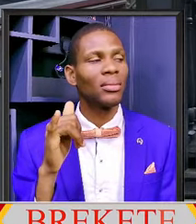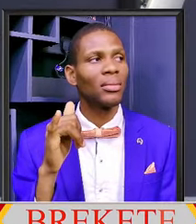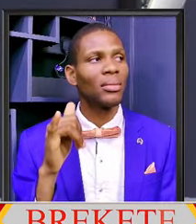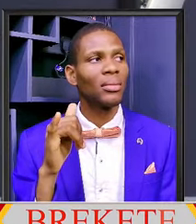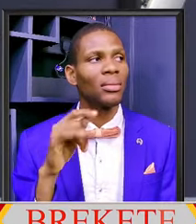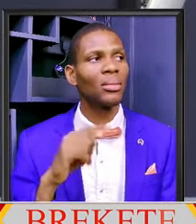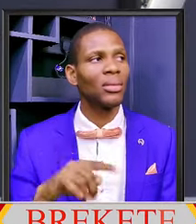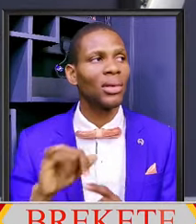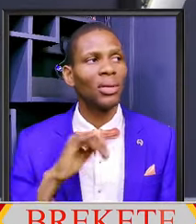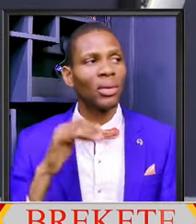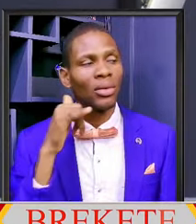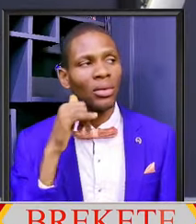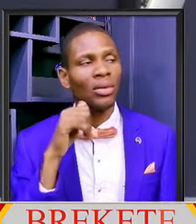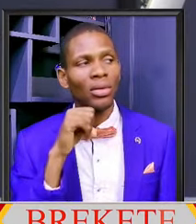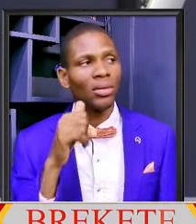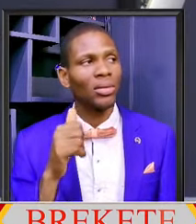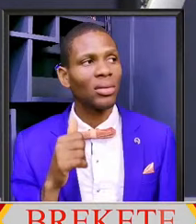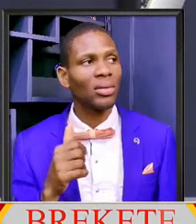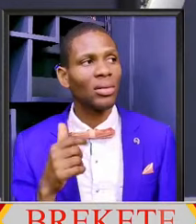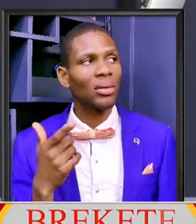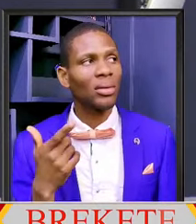but I'm not going to make a just...